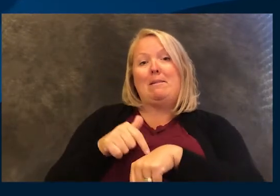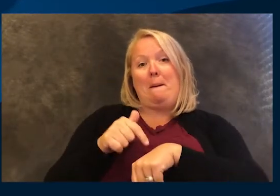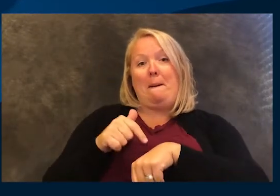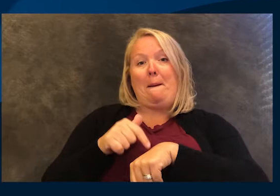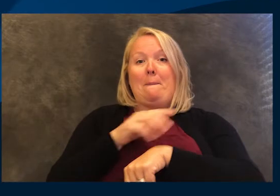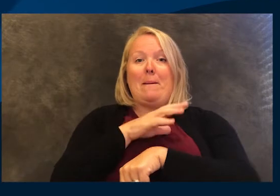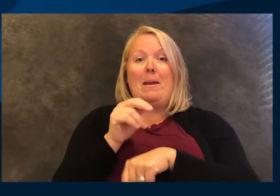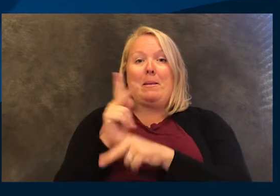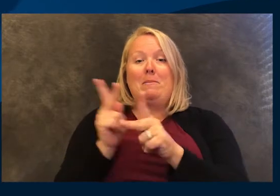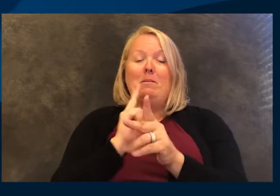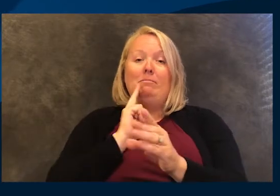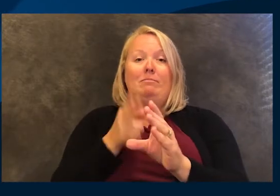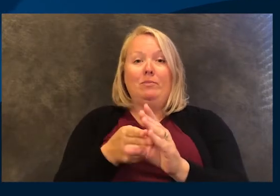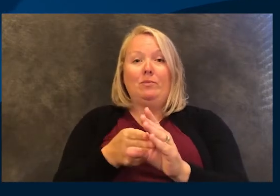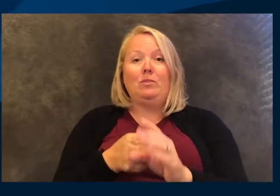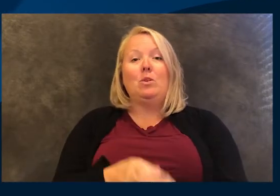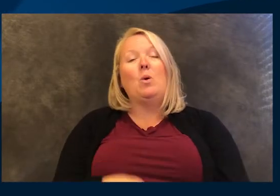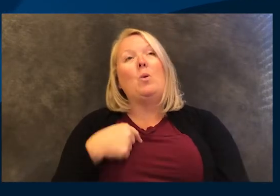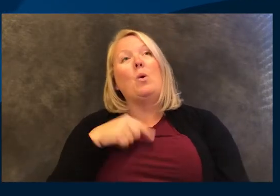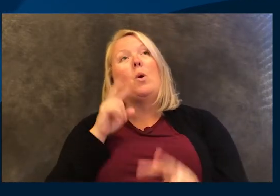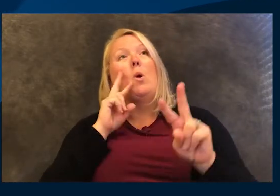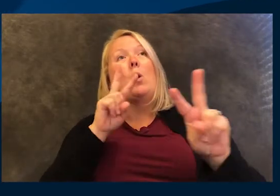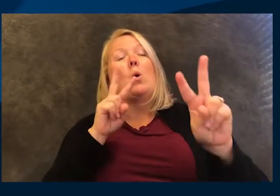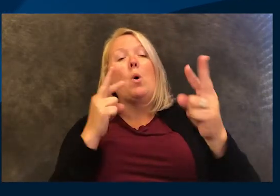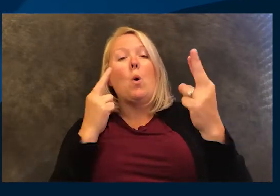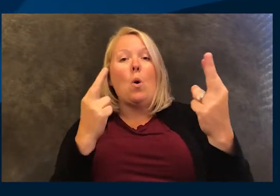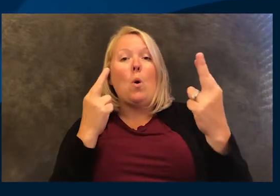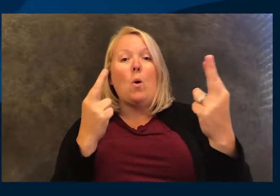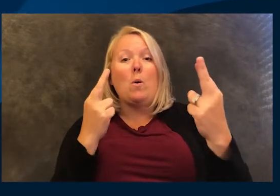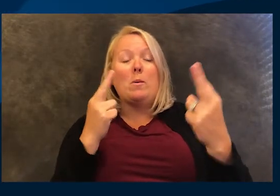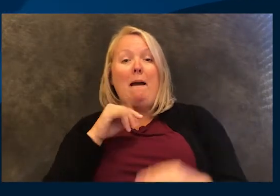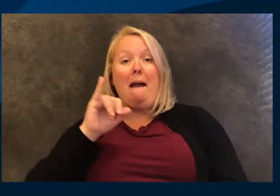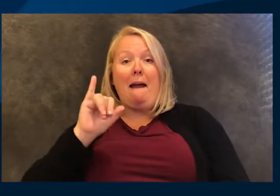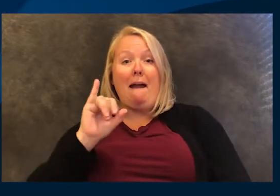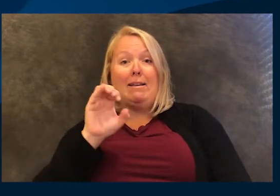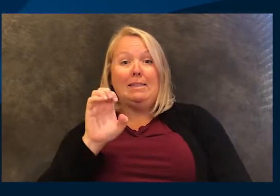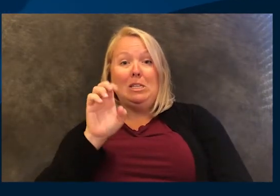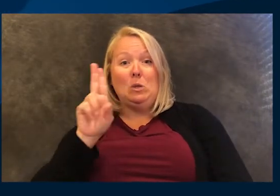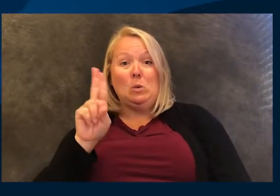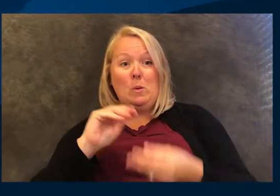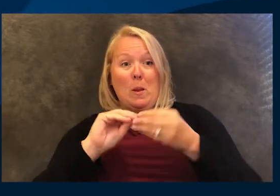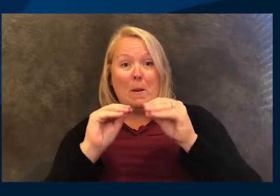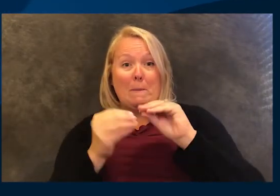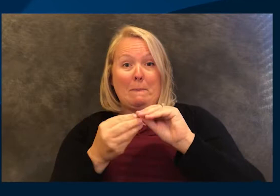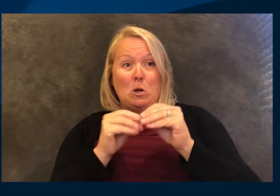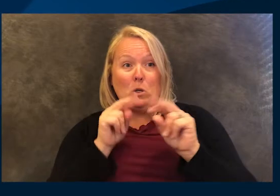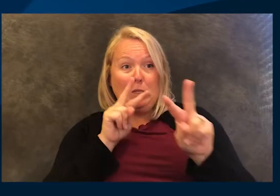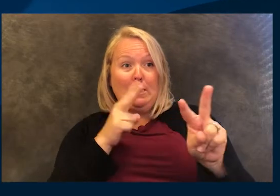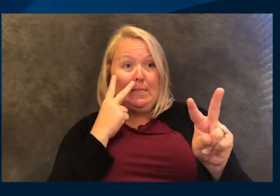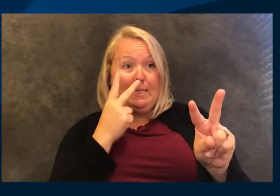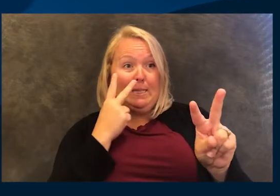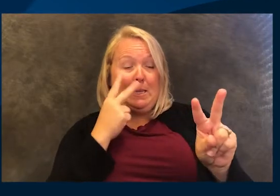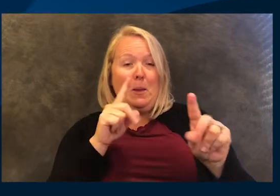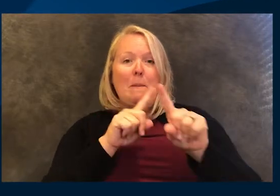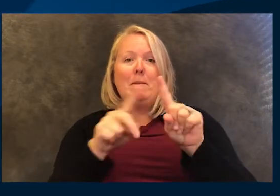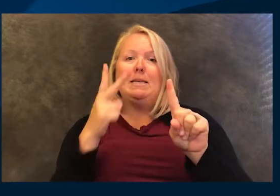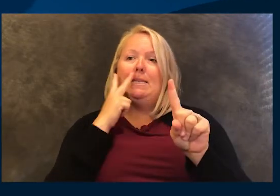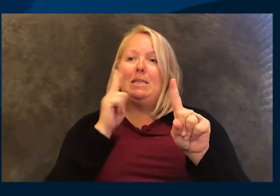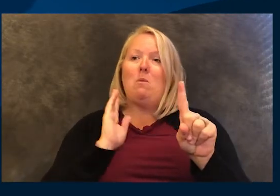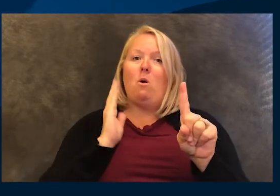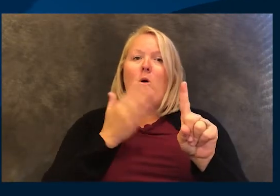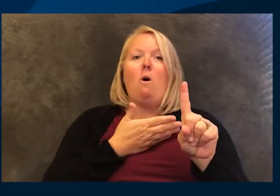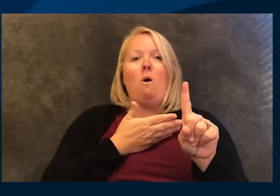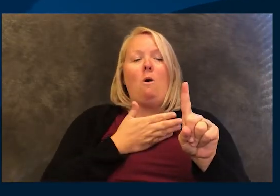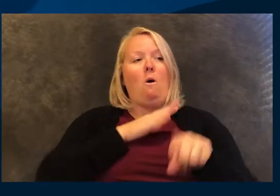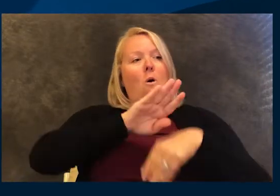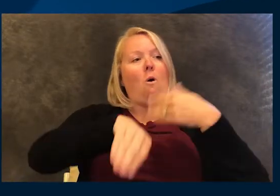we're hopeful, though we see kind of rising ICU census. It feels like our overall census is